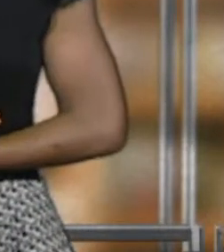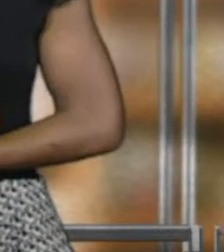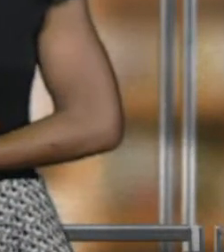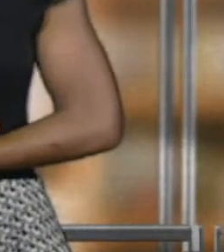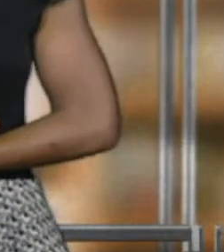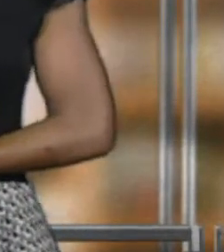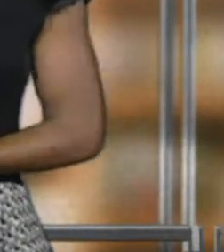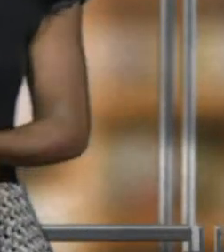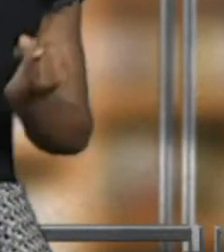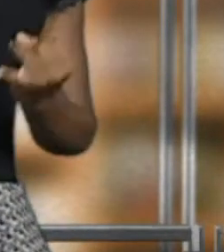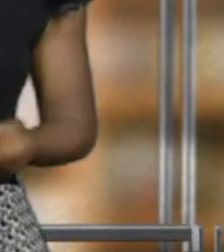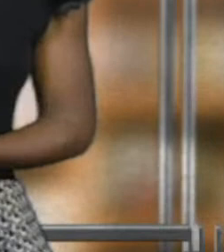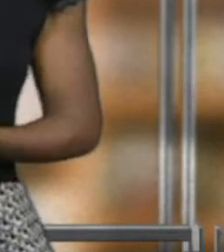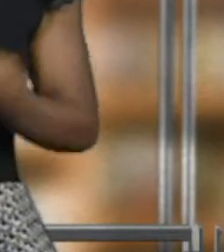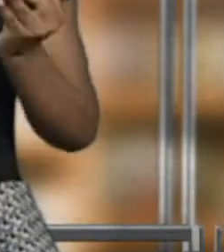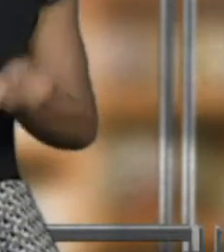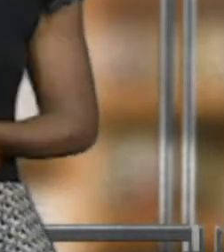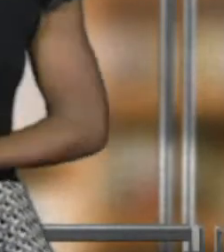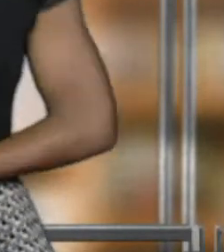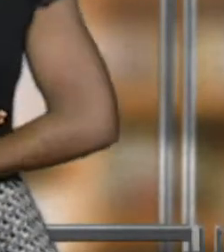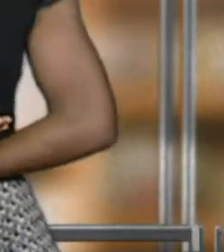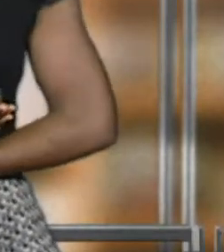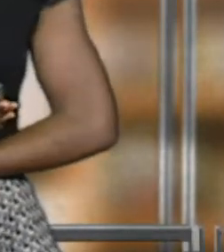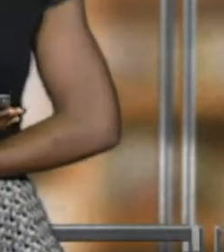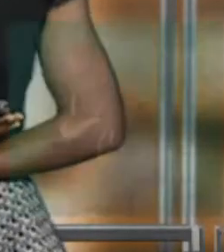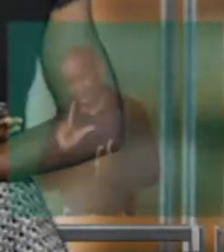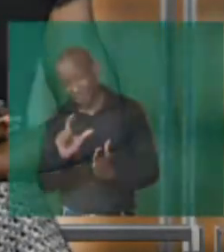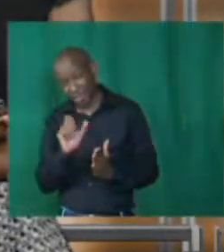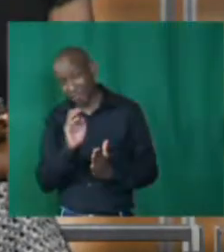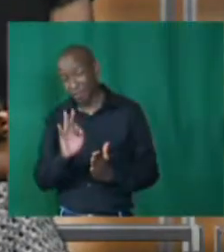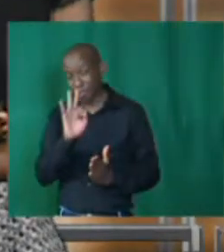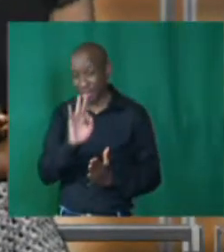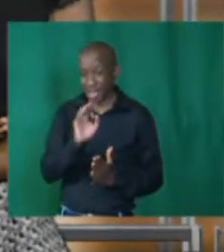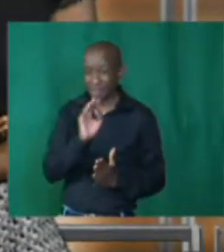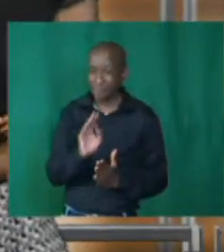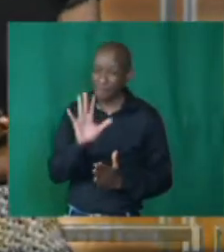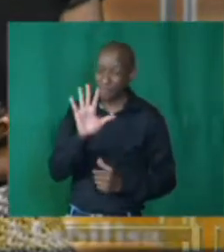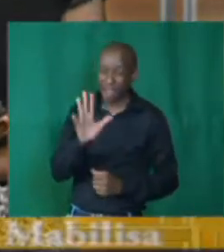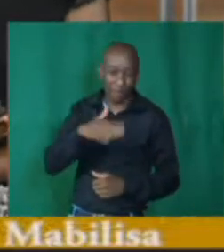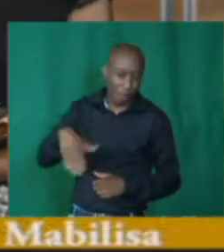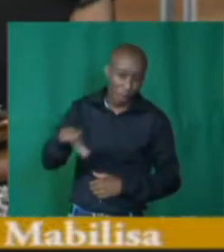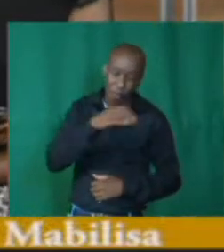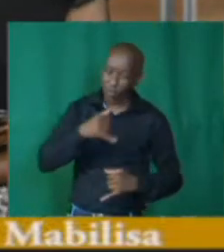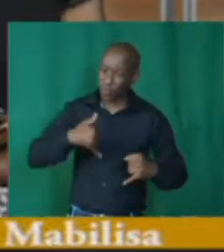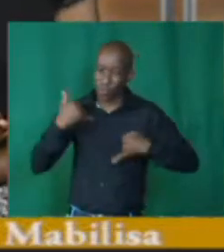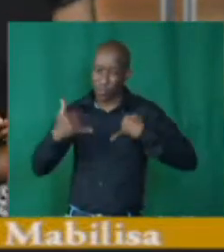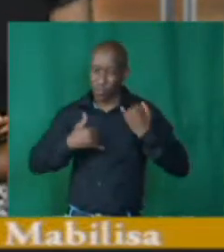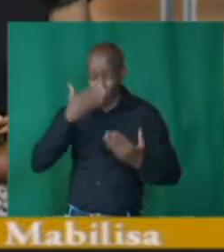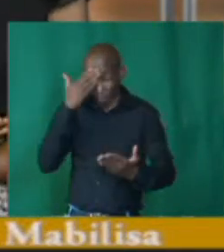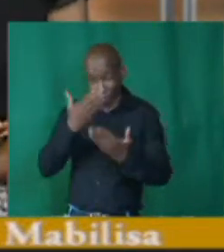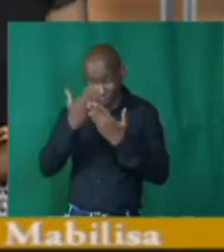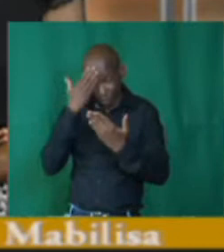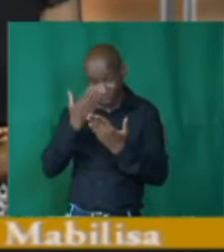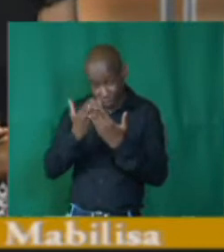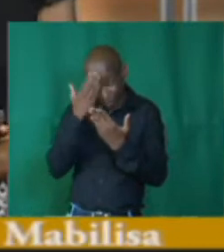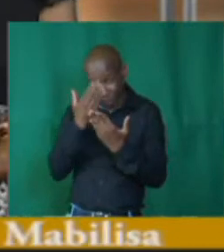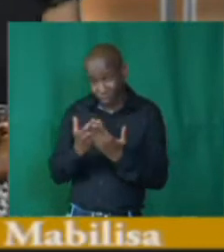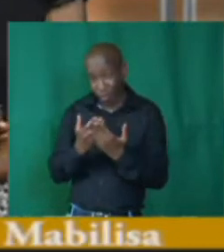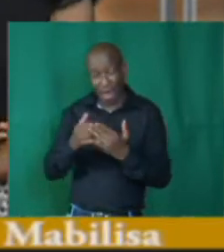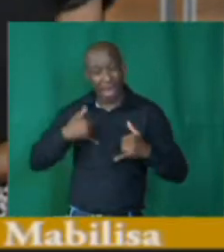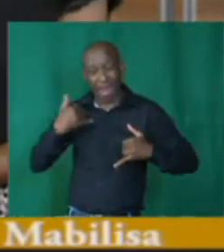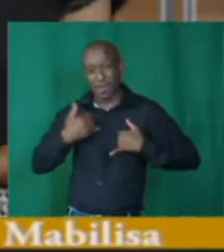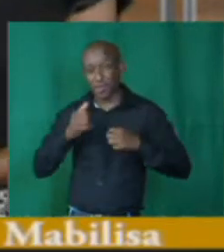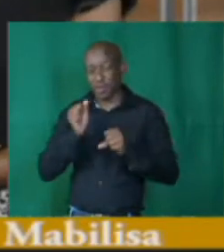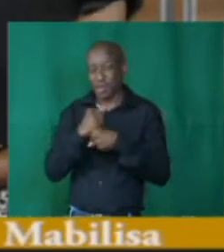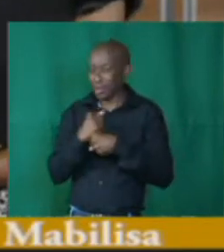Welcome back, viewer. I hope the grade 7s, Form 3s and Form 5s enjoyed their lessons today. What an exciting day it